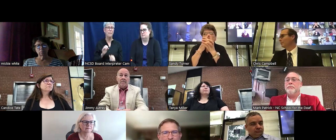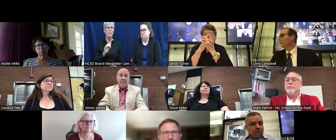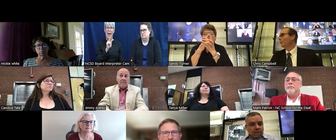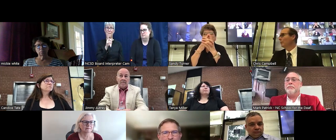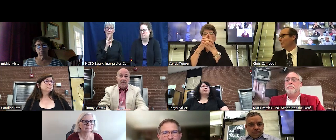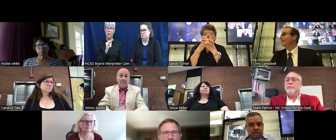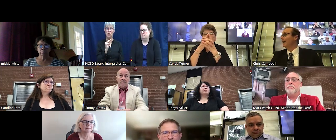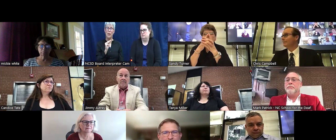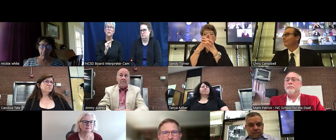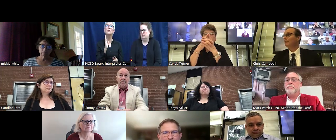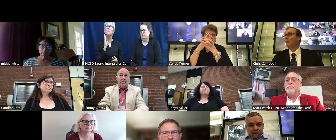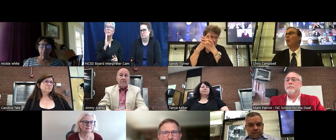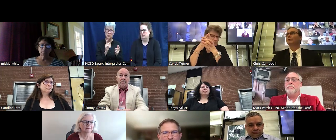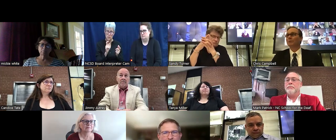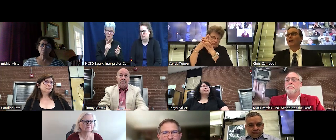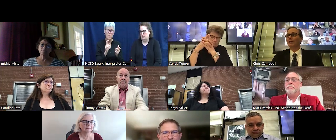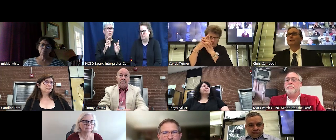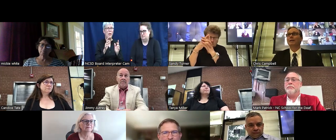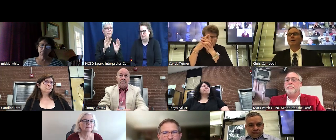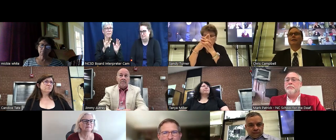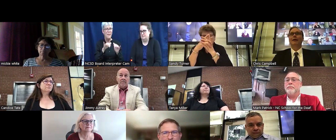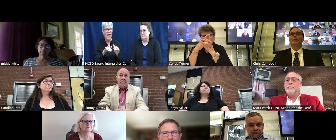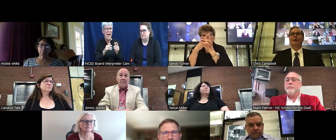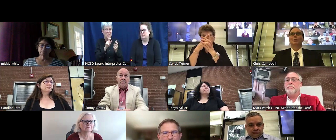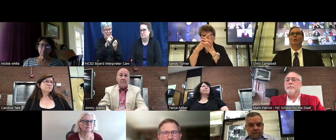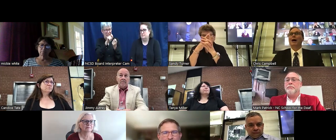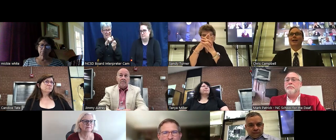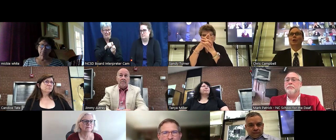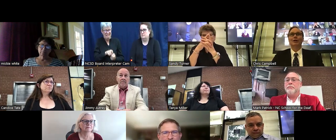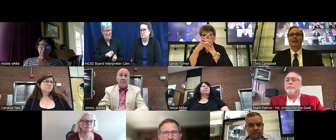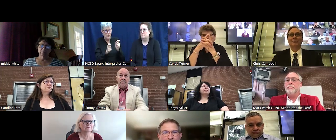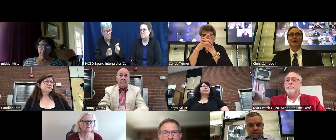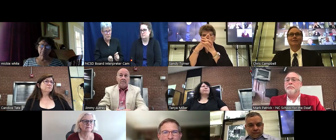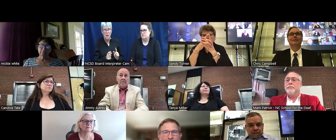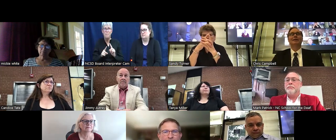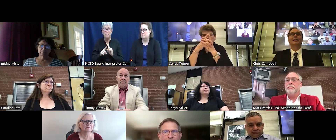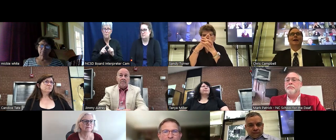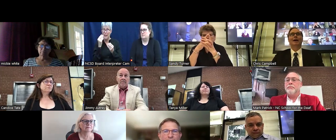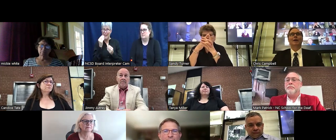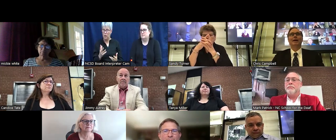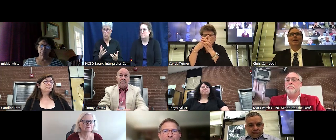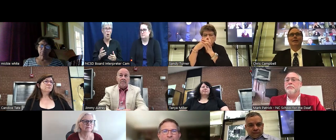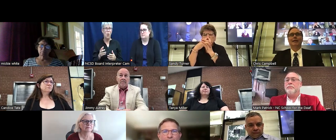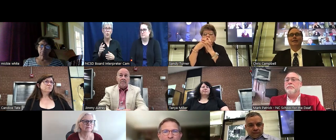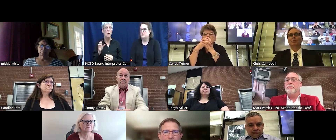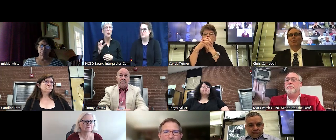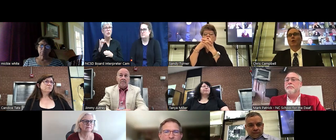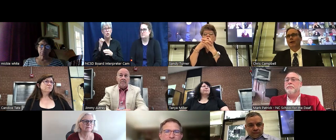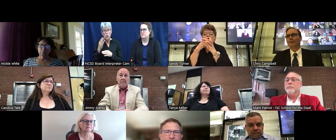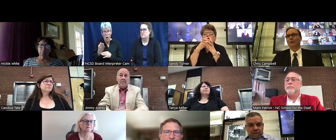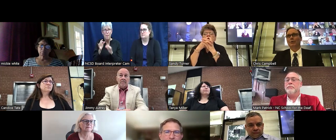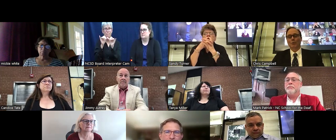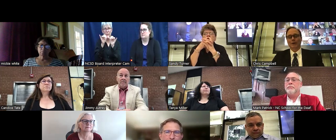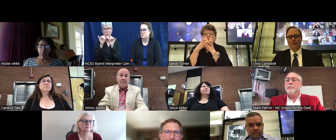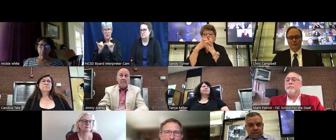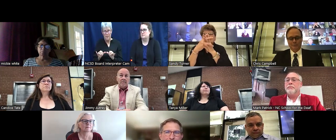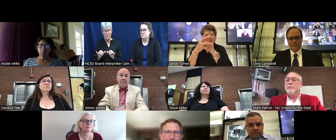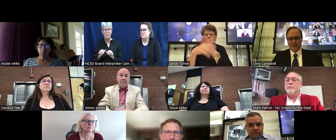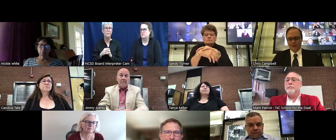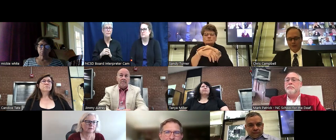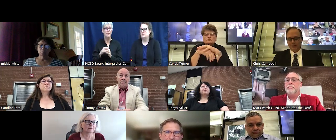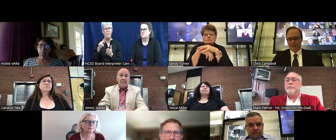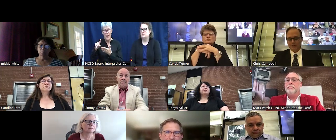we'll repeat that multiple times, that things will not look different immediately. It's more an issue of working through